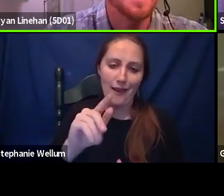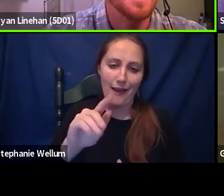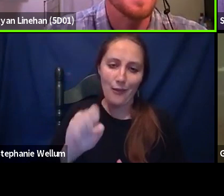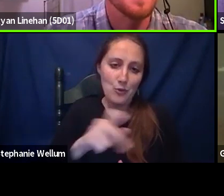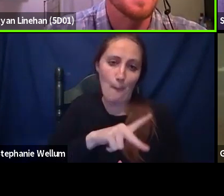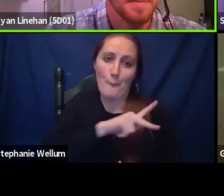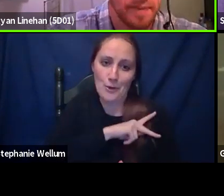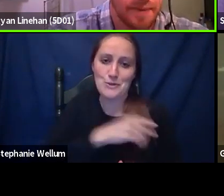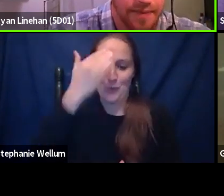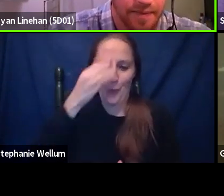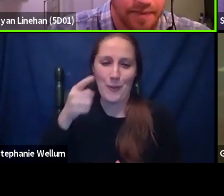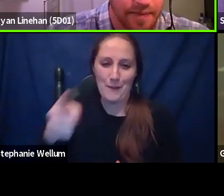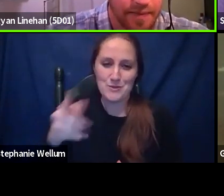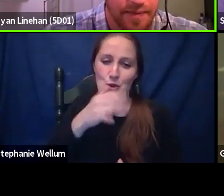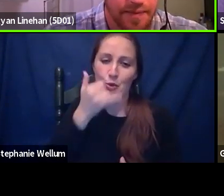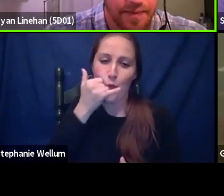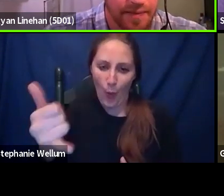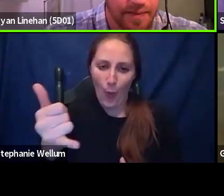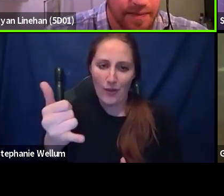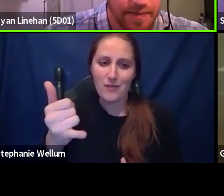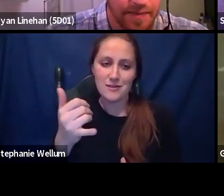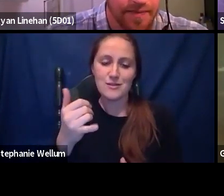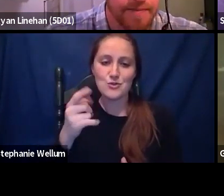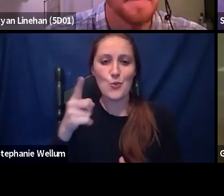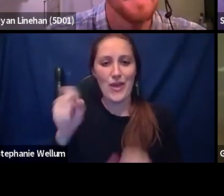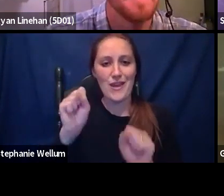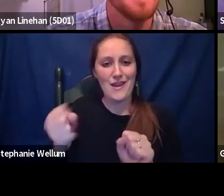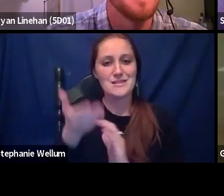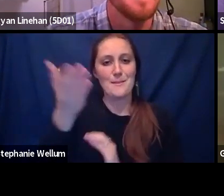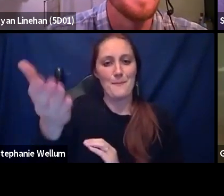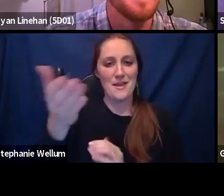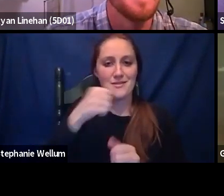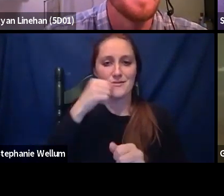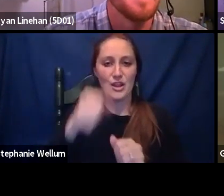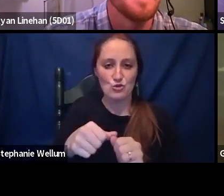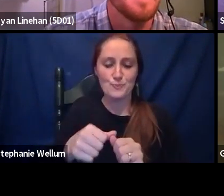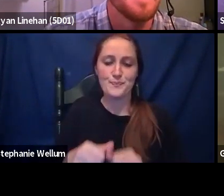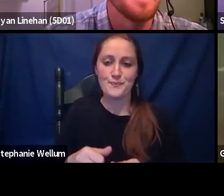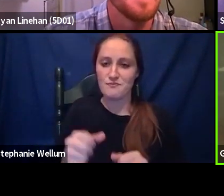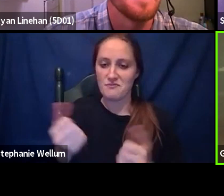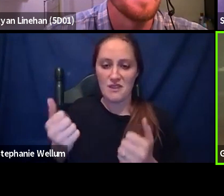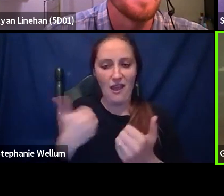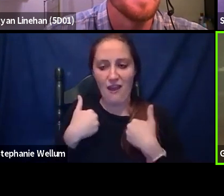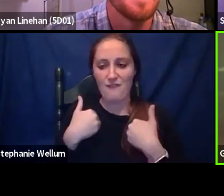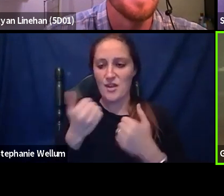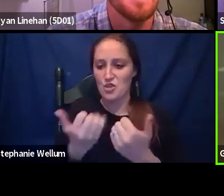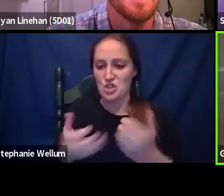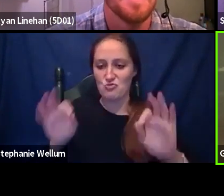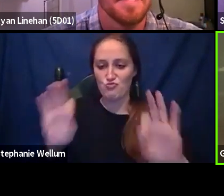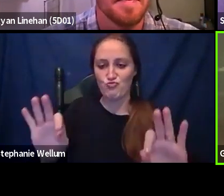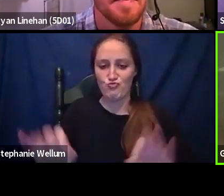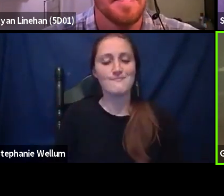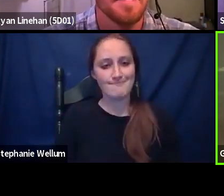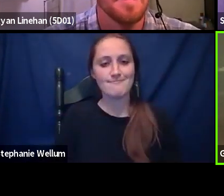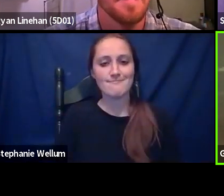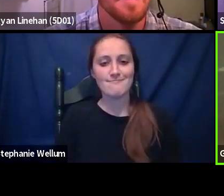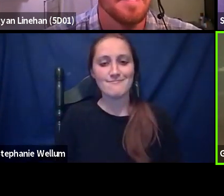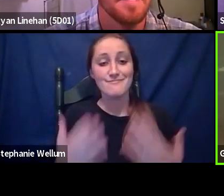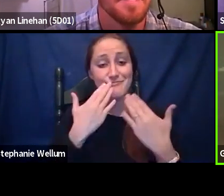call so they can get that letter in so we can have everything. Okay. Sounds good. Right. Thanks,